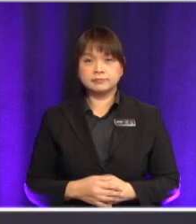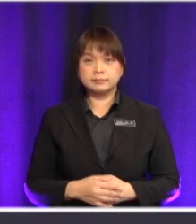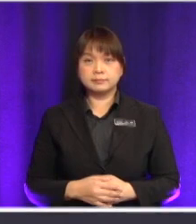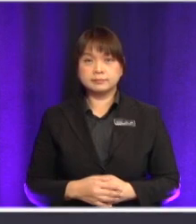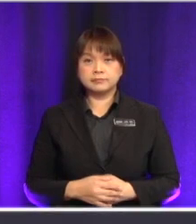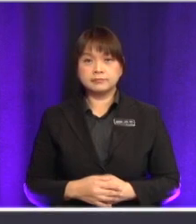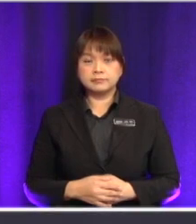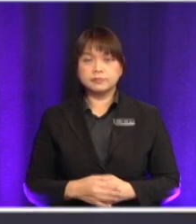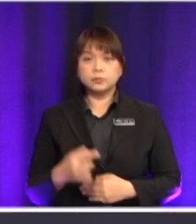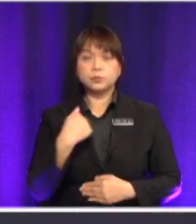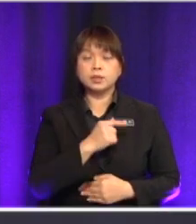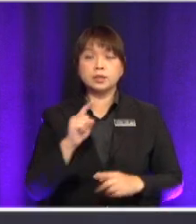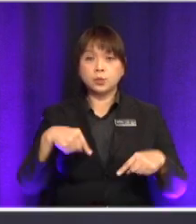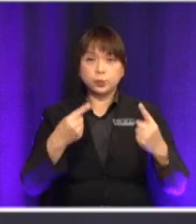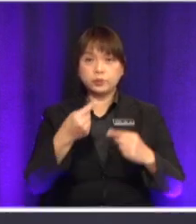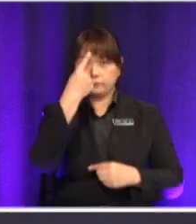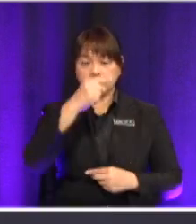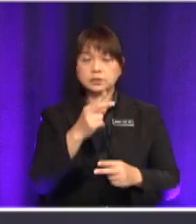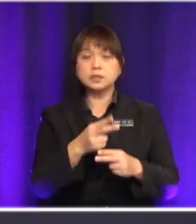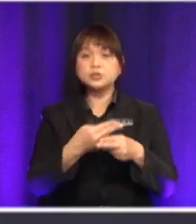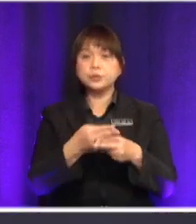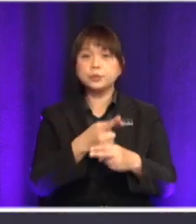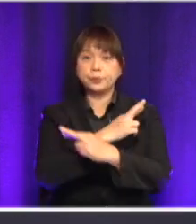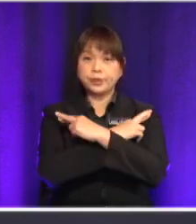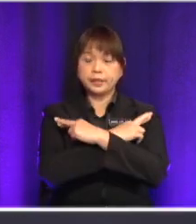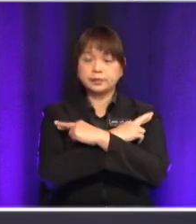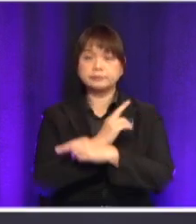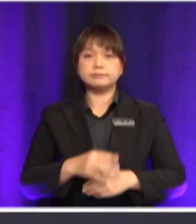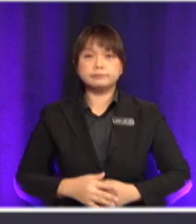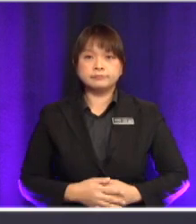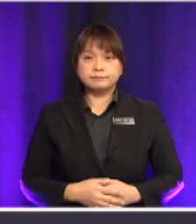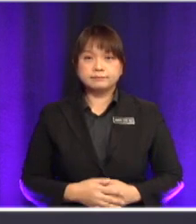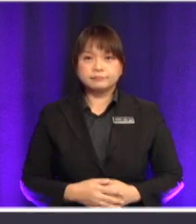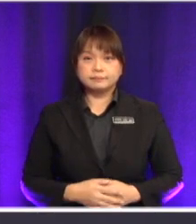false. We'll be going for a short break first, and we'll be right back here on EduwebTV KPM.